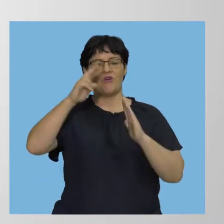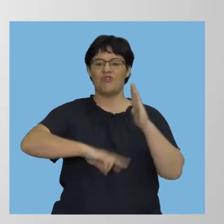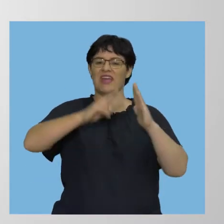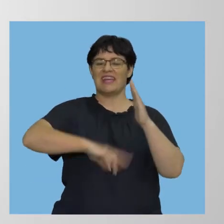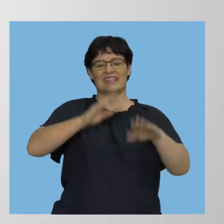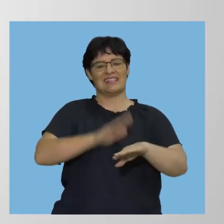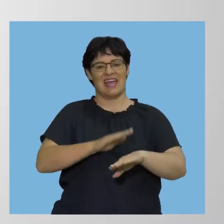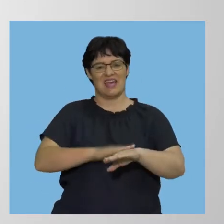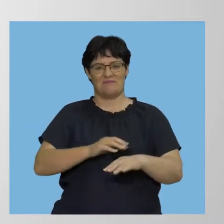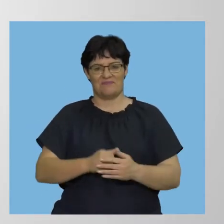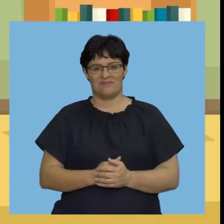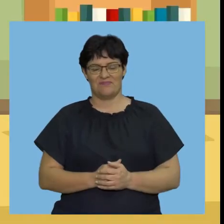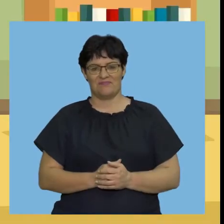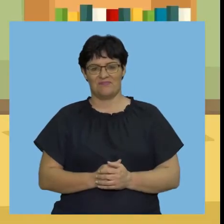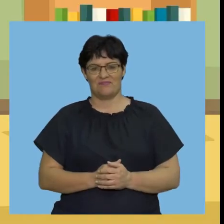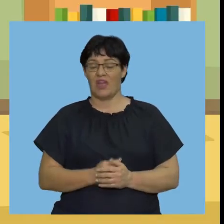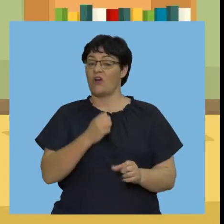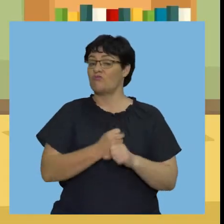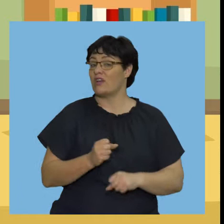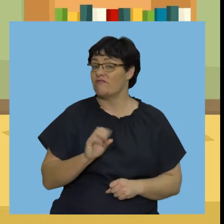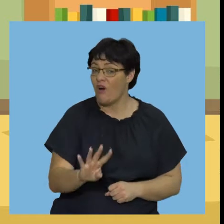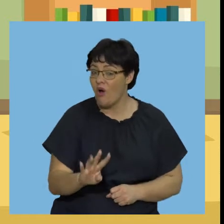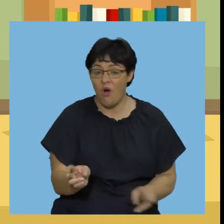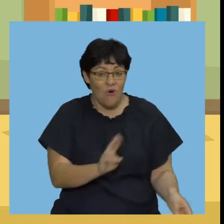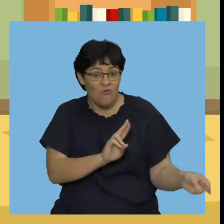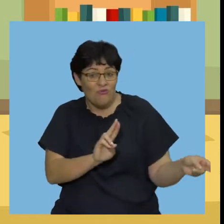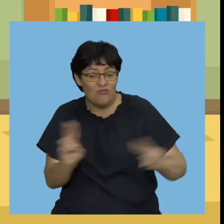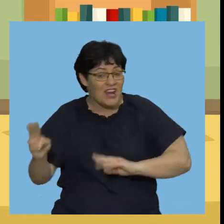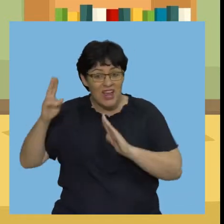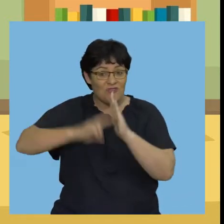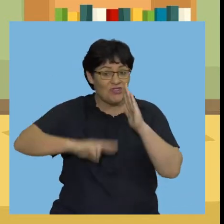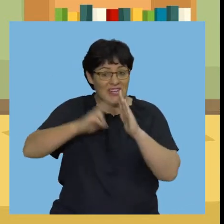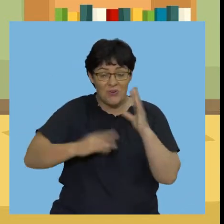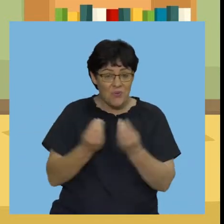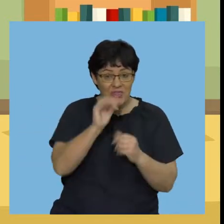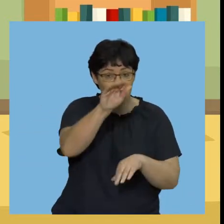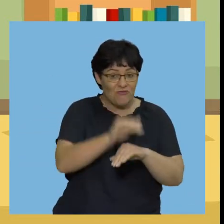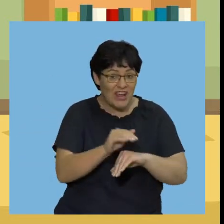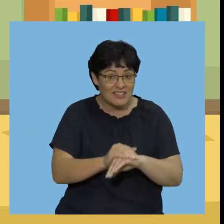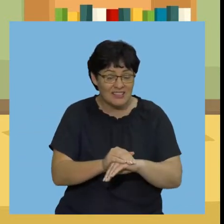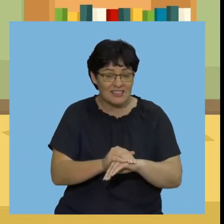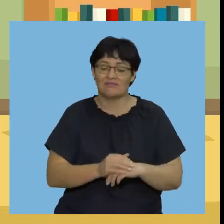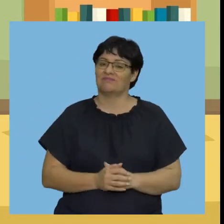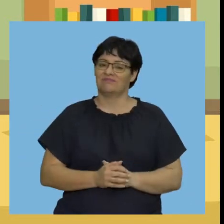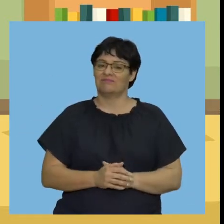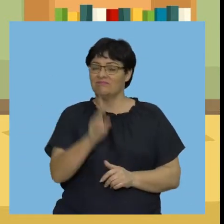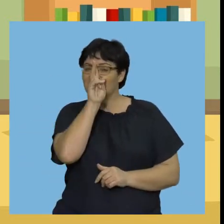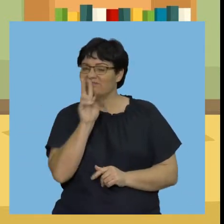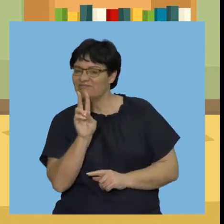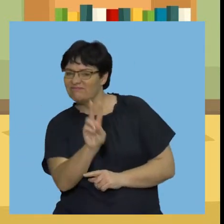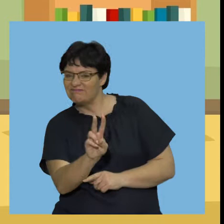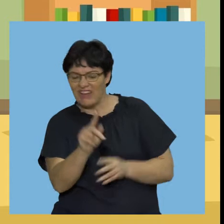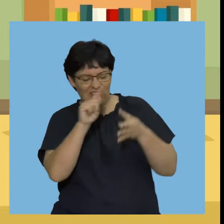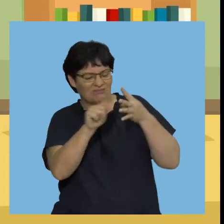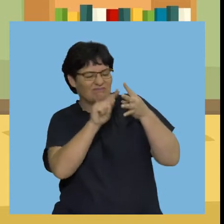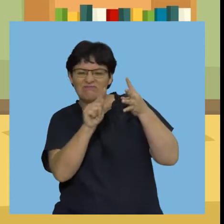Reading time. Grade 4s, are you ready to read a story with your friends? Let's take note of all